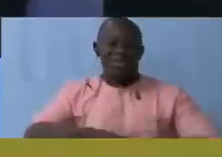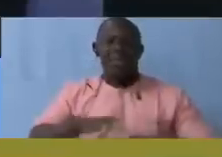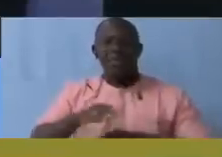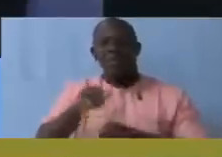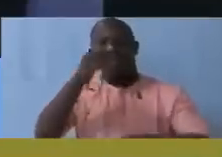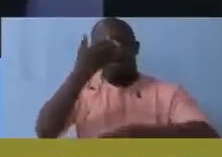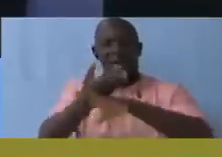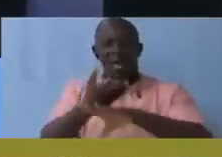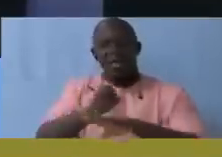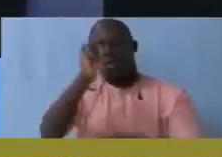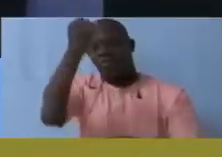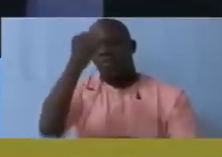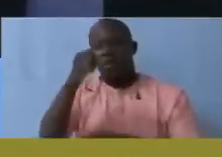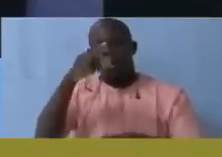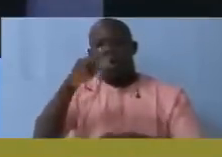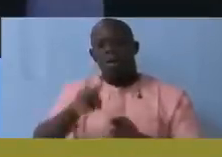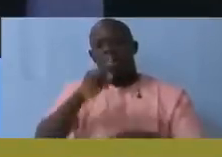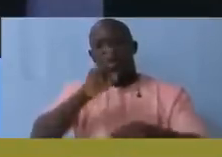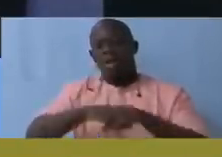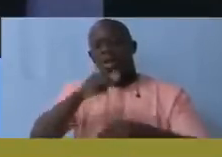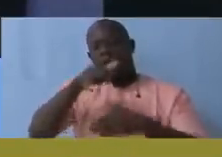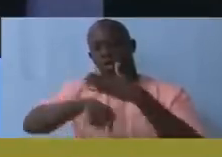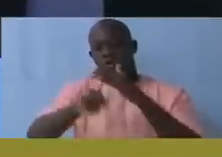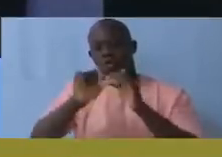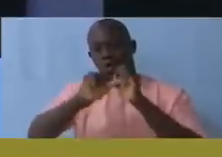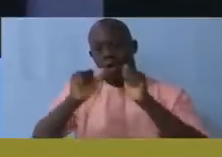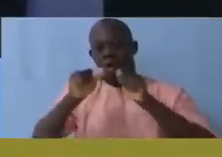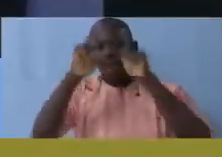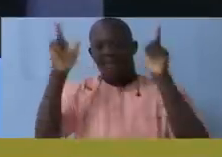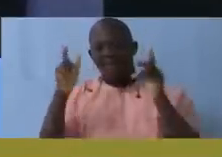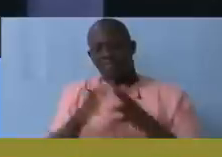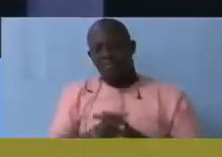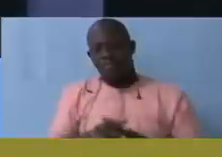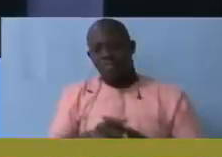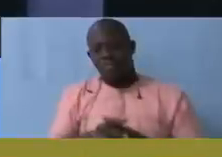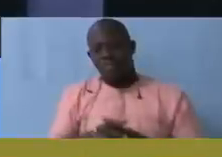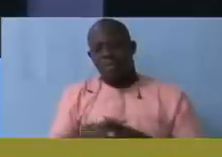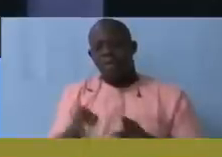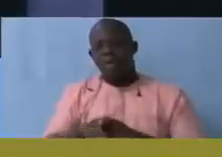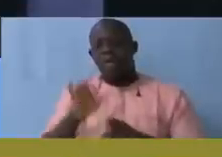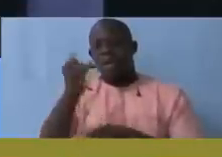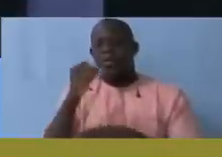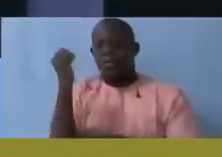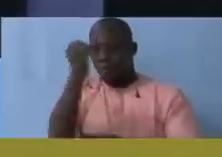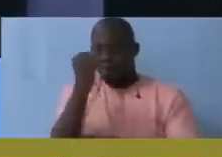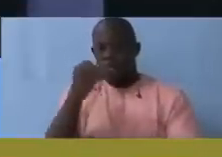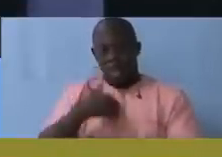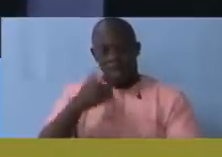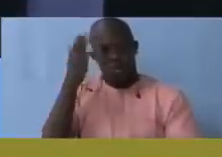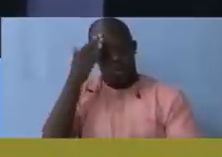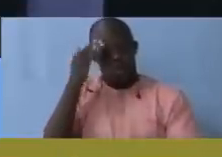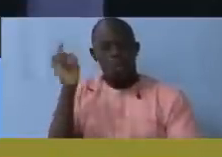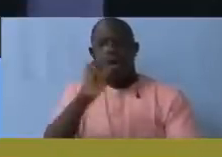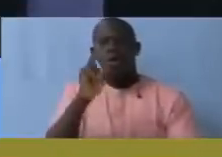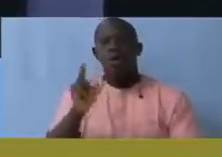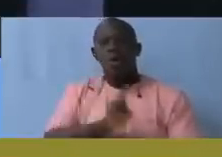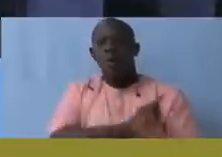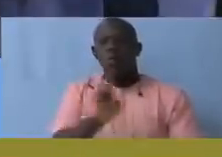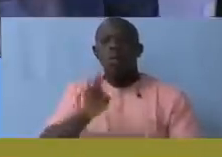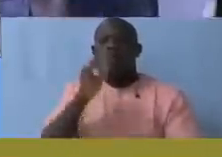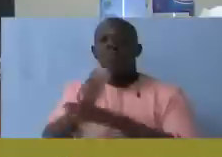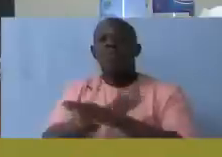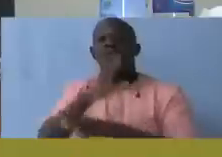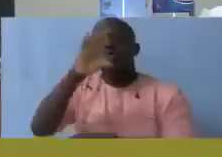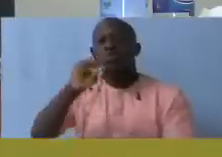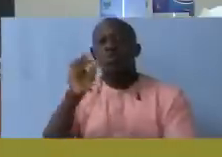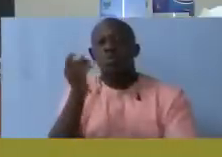it was depressing. Why? Because I know what we are doing was not authentic. Could you say that again? Could